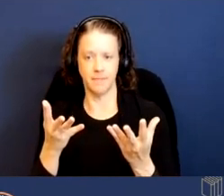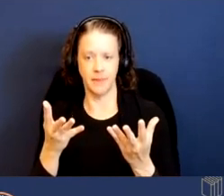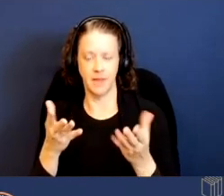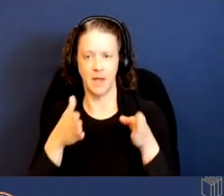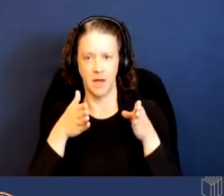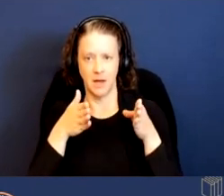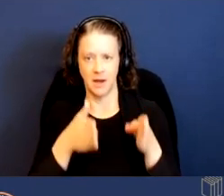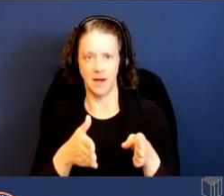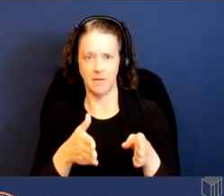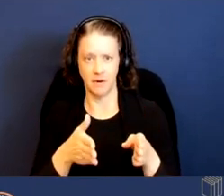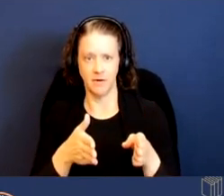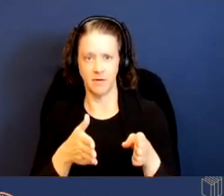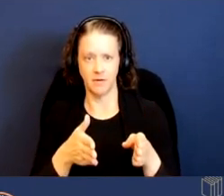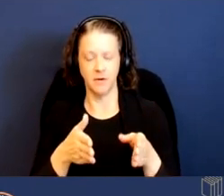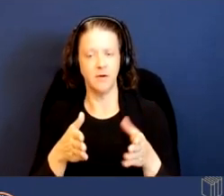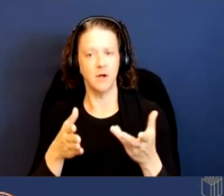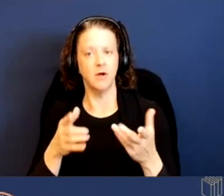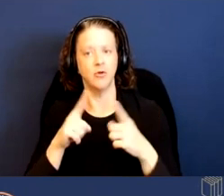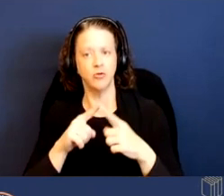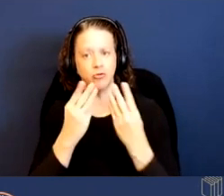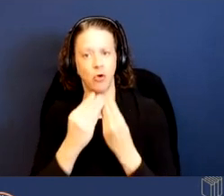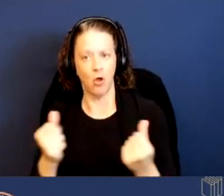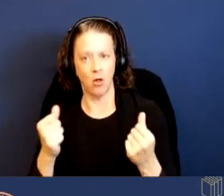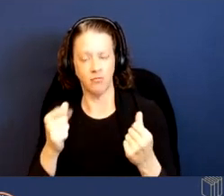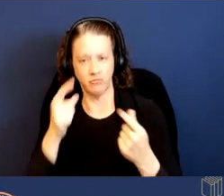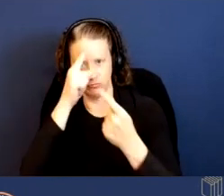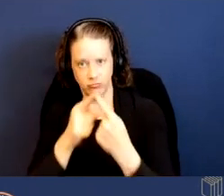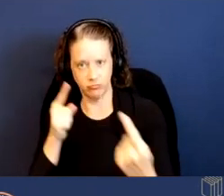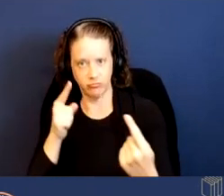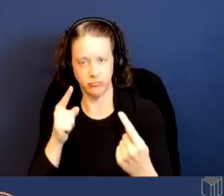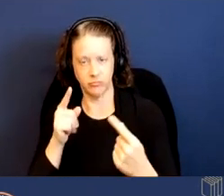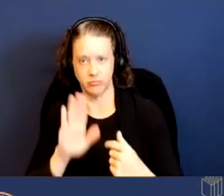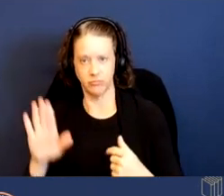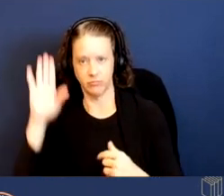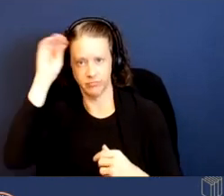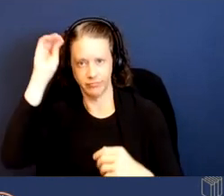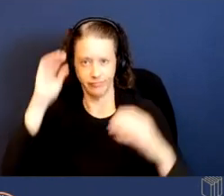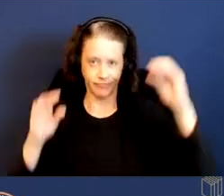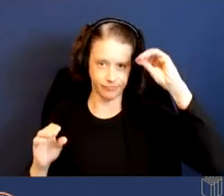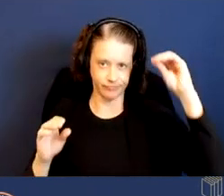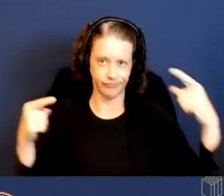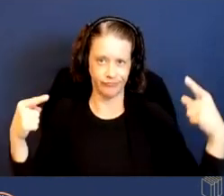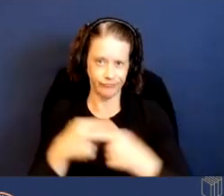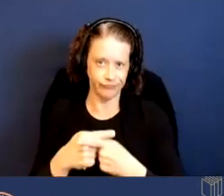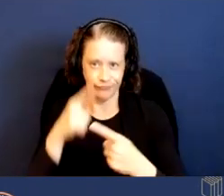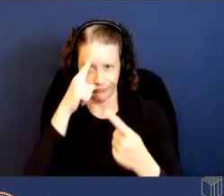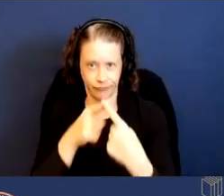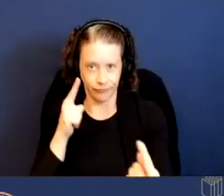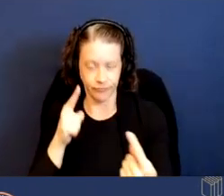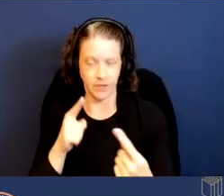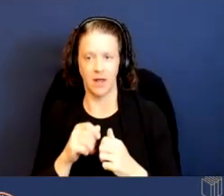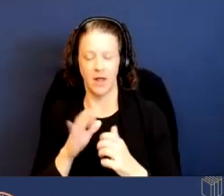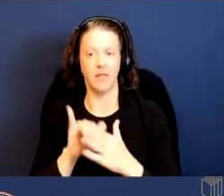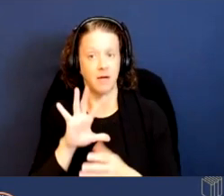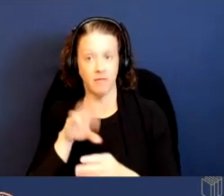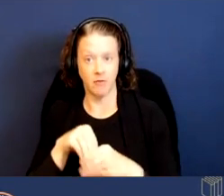avenue towards resolving differences of opinion, that involves a collaborative